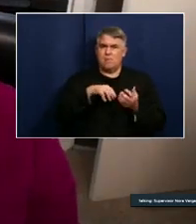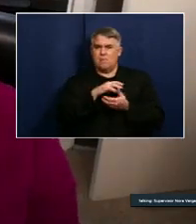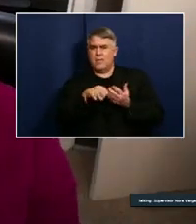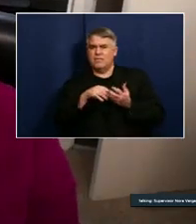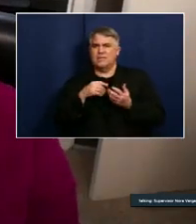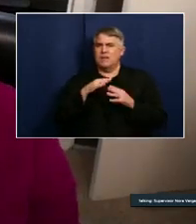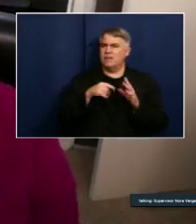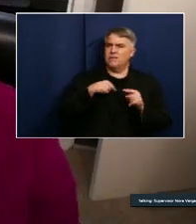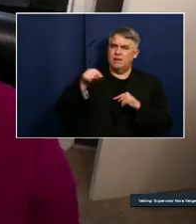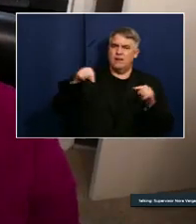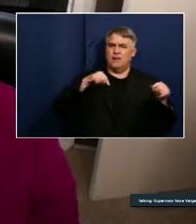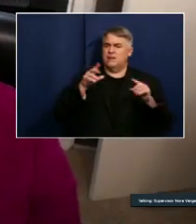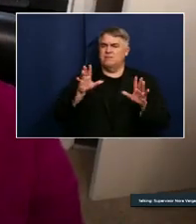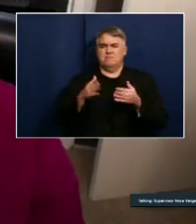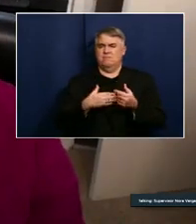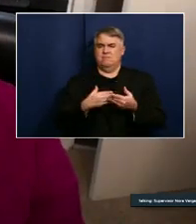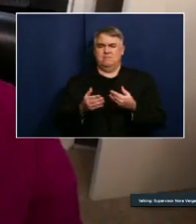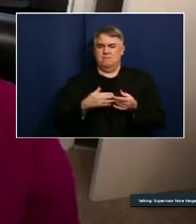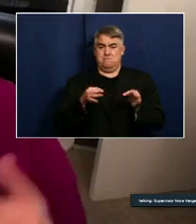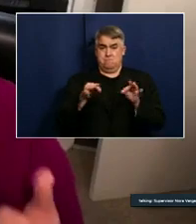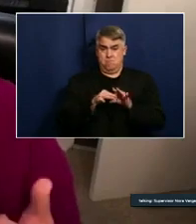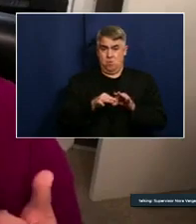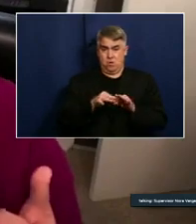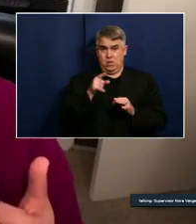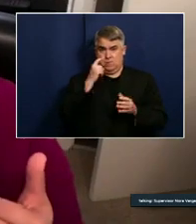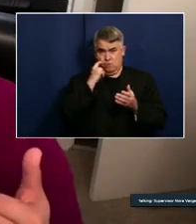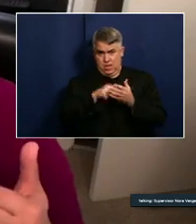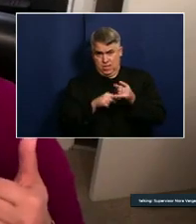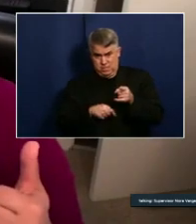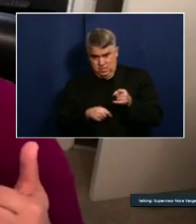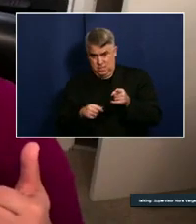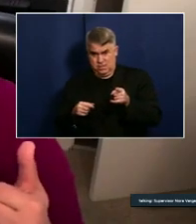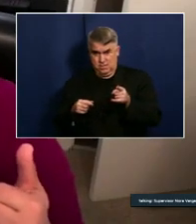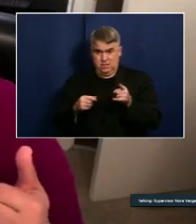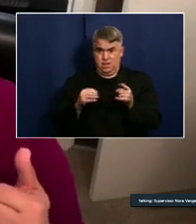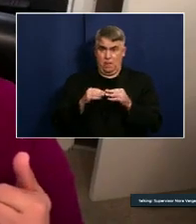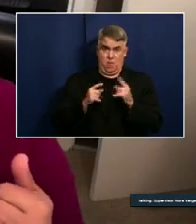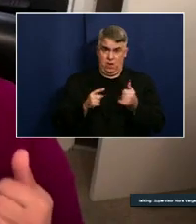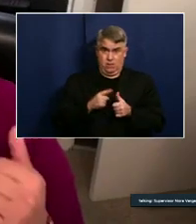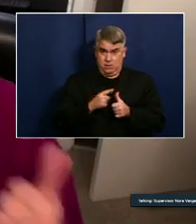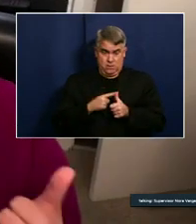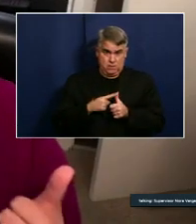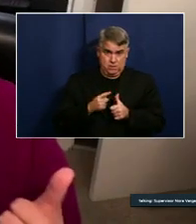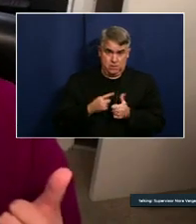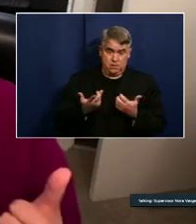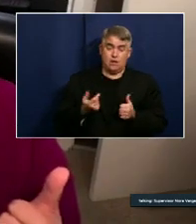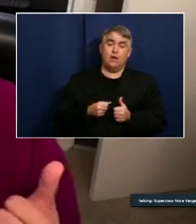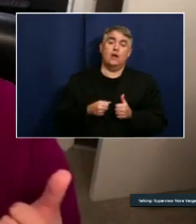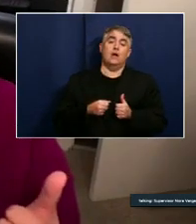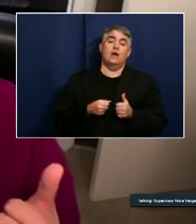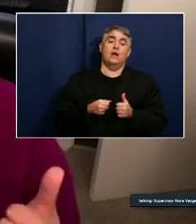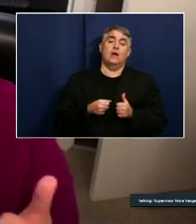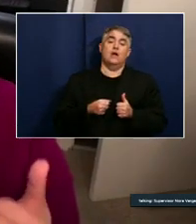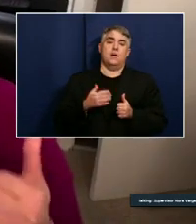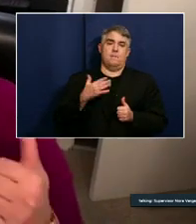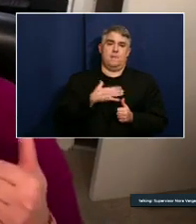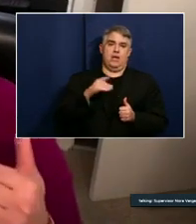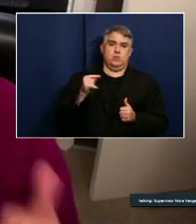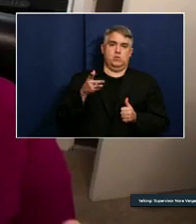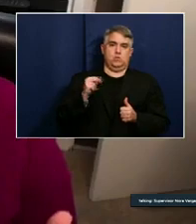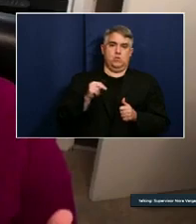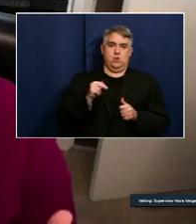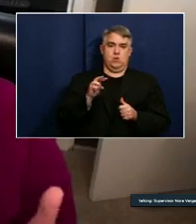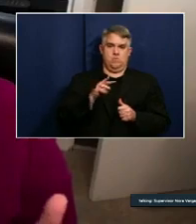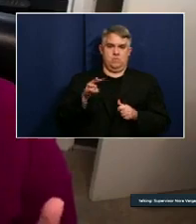household. It's important to recognize that first, number one, that the My Turn website now is also